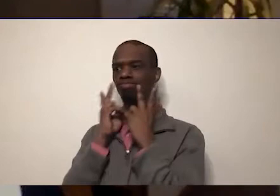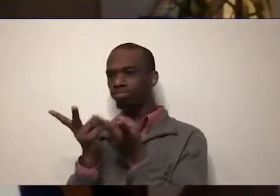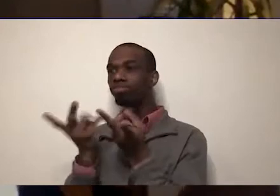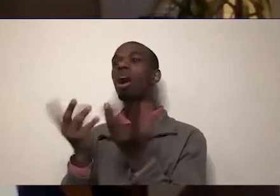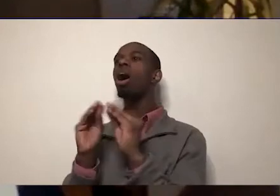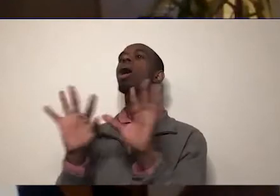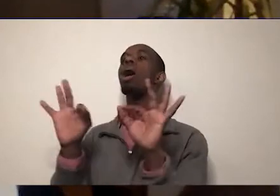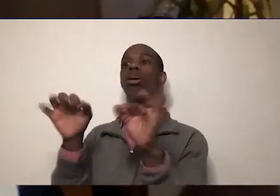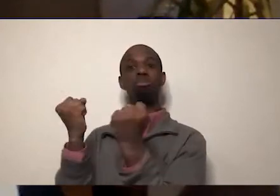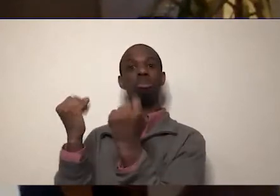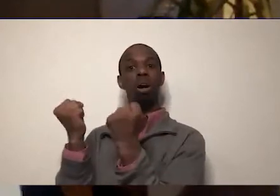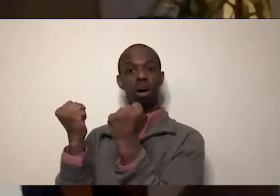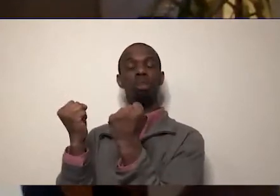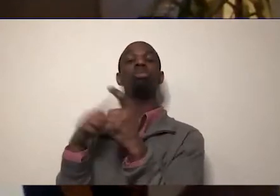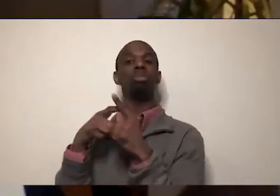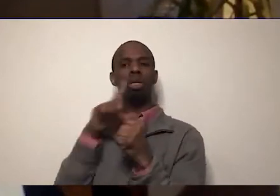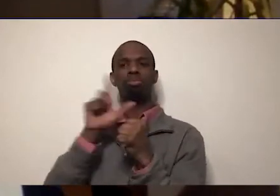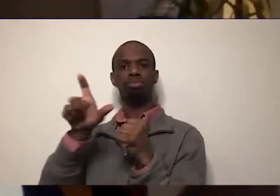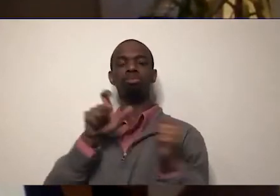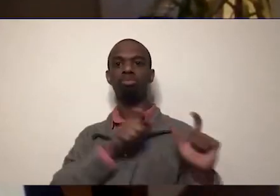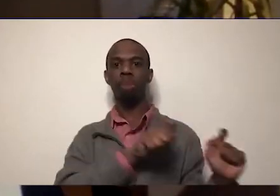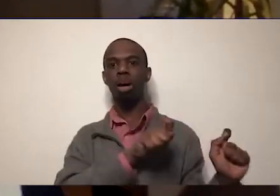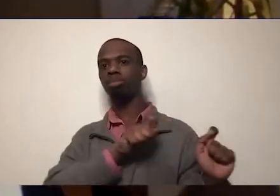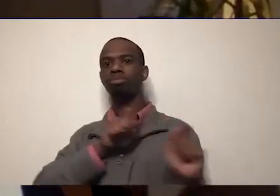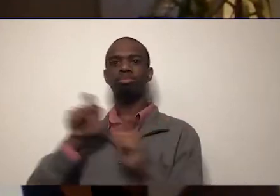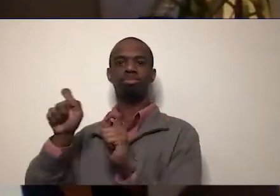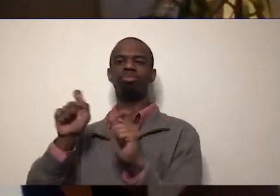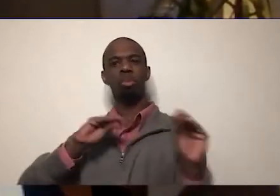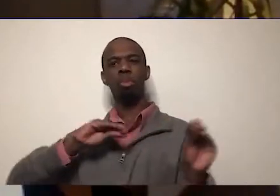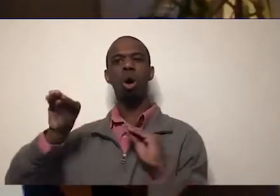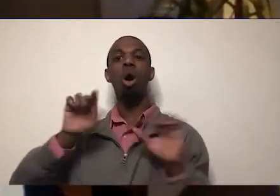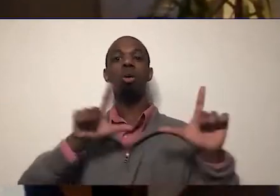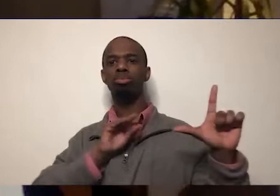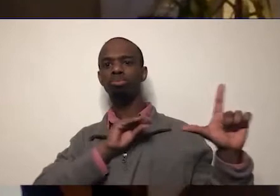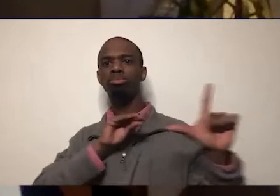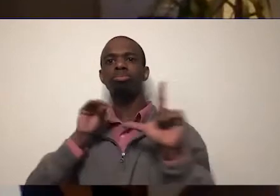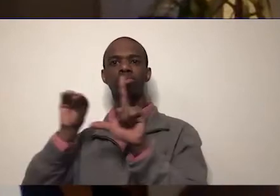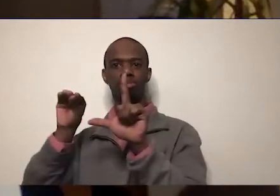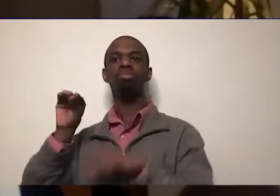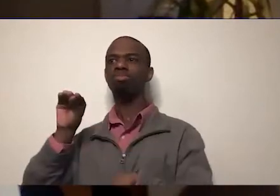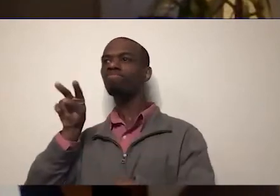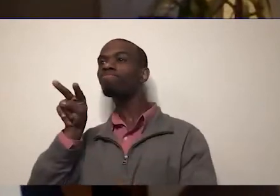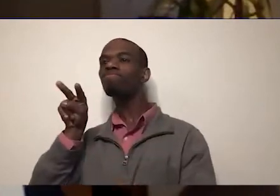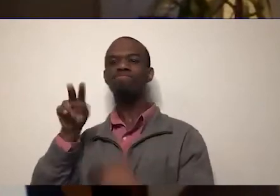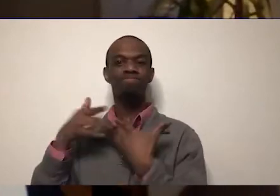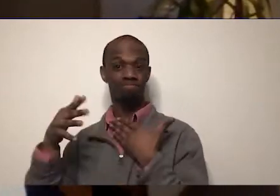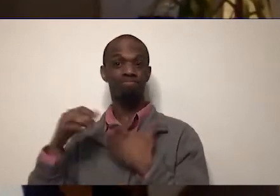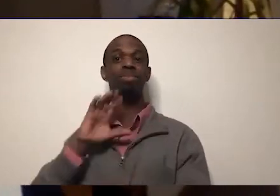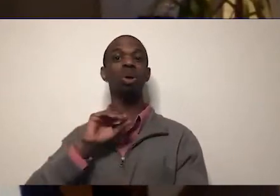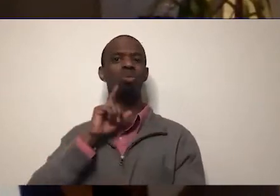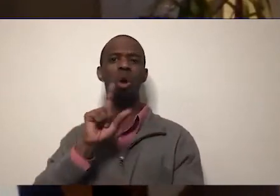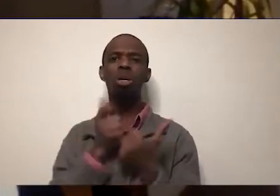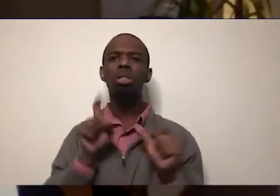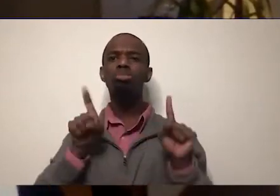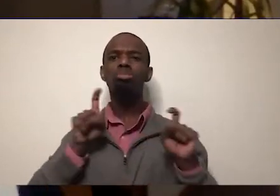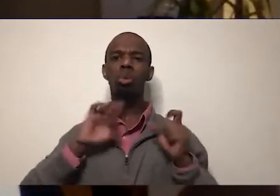requests regarding your participation through the chat feature, and you can connect with our team at any point. And also feel